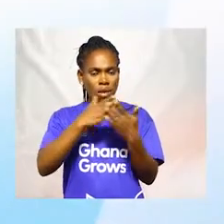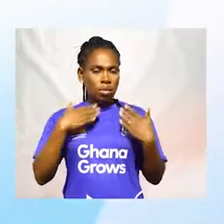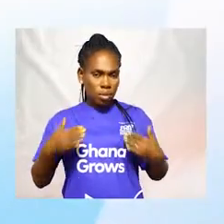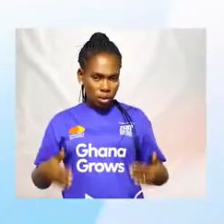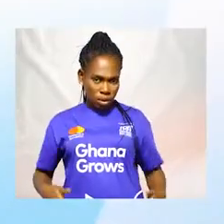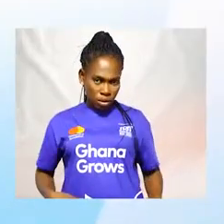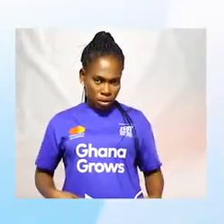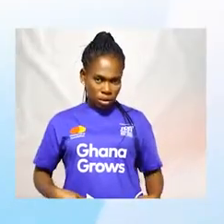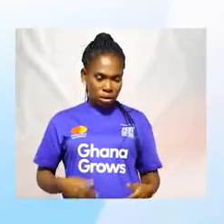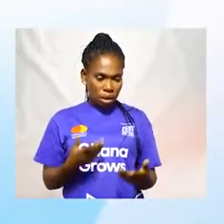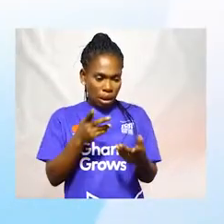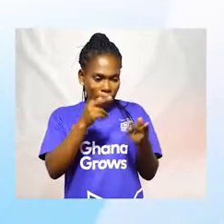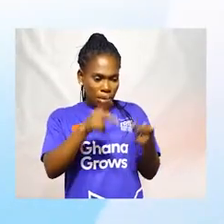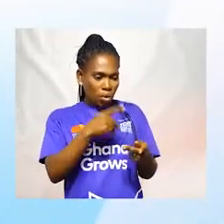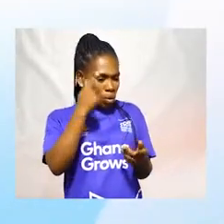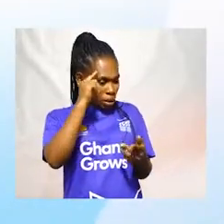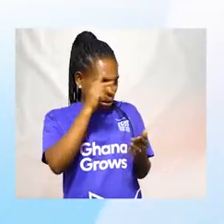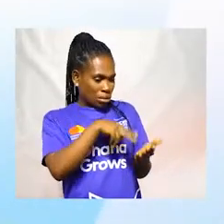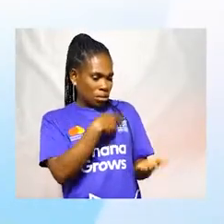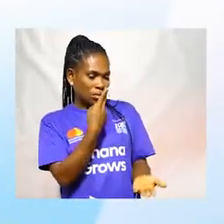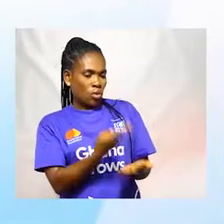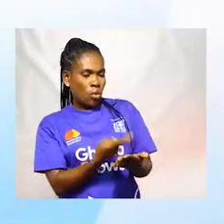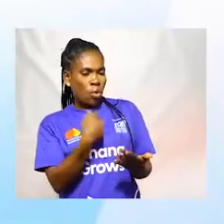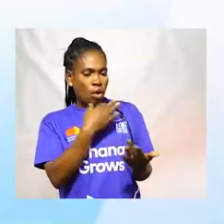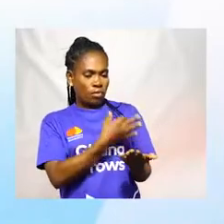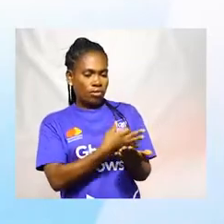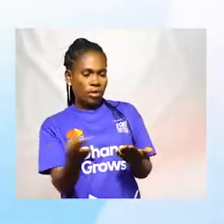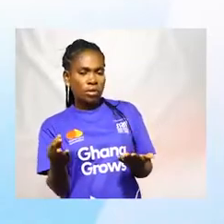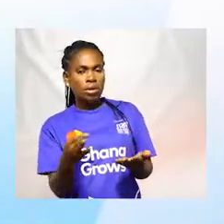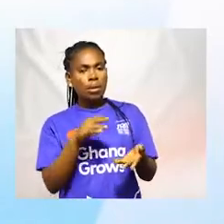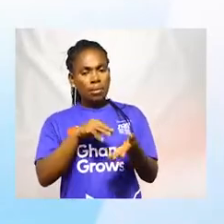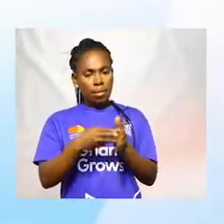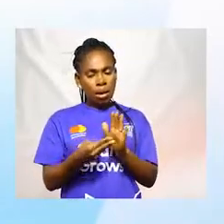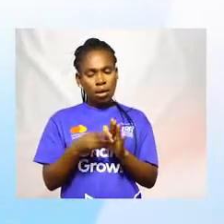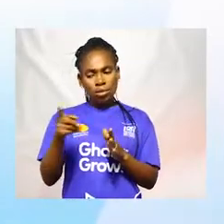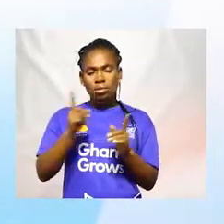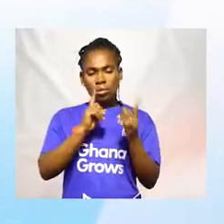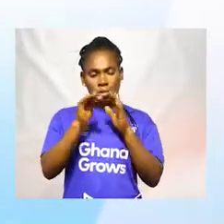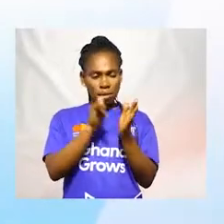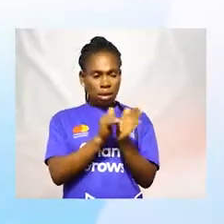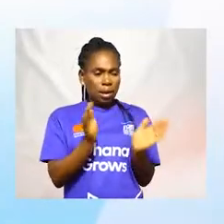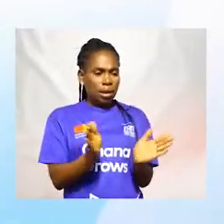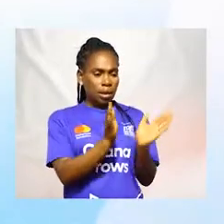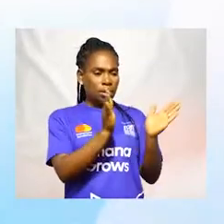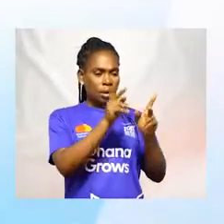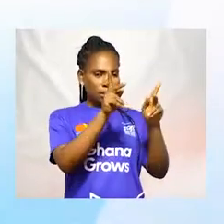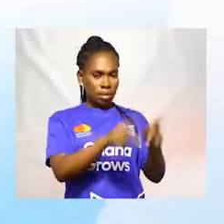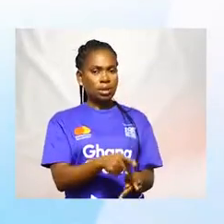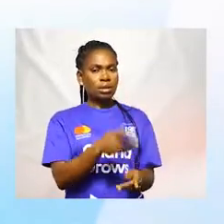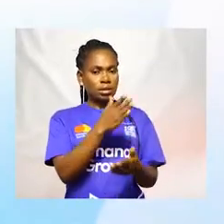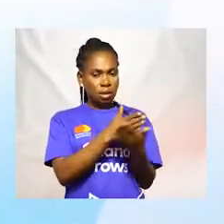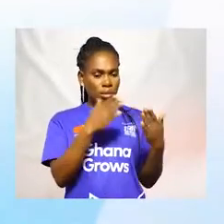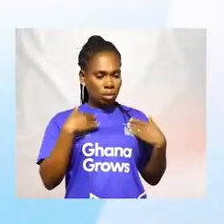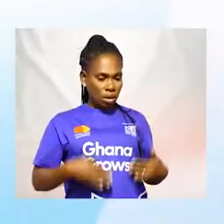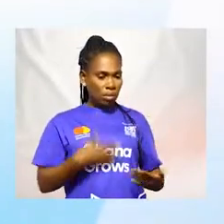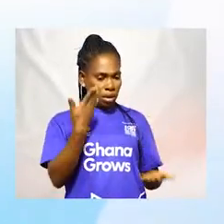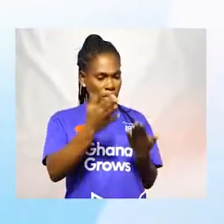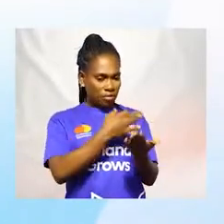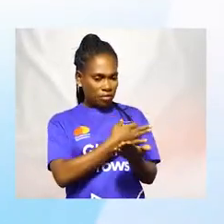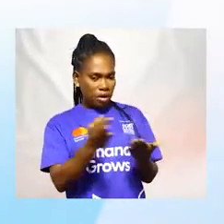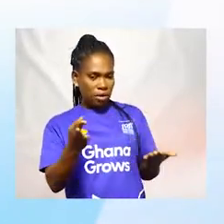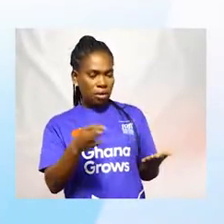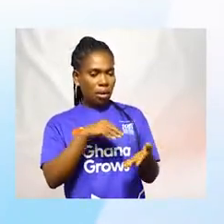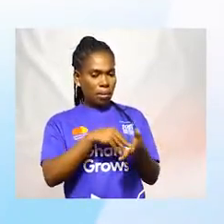call the horrible pit, the miry clay. Let's not always forget that even as we talk, somebody's in that pit saying, Lord, help me. Yeah. Speak to somebody